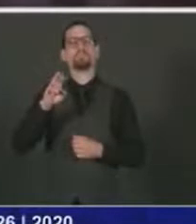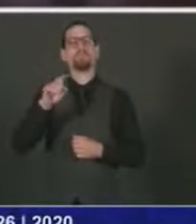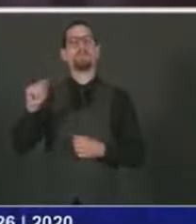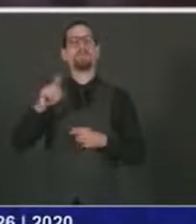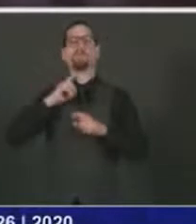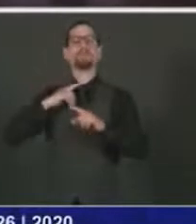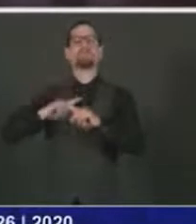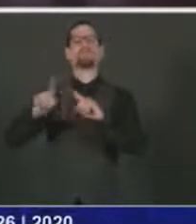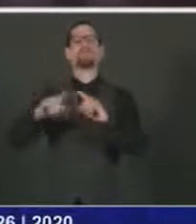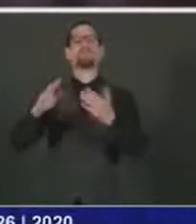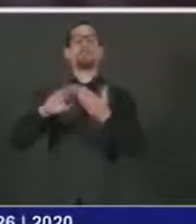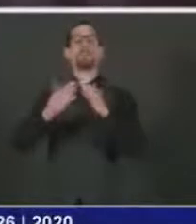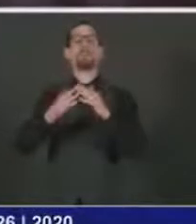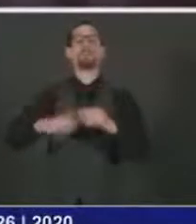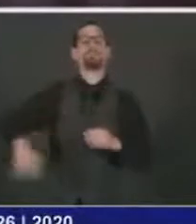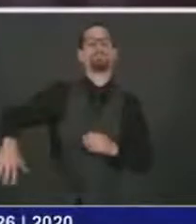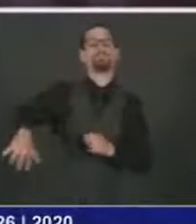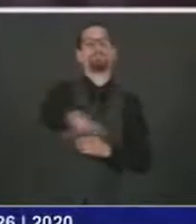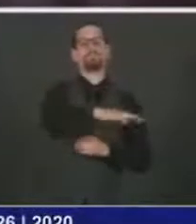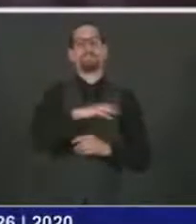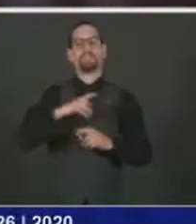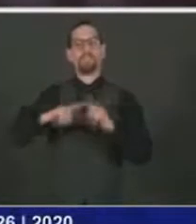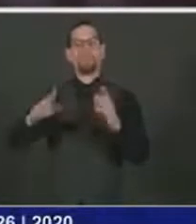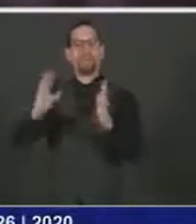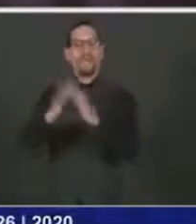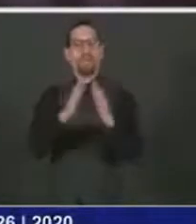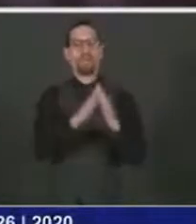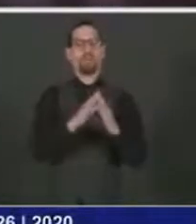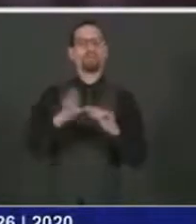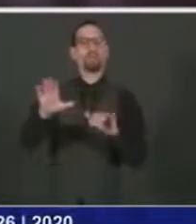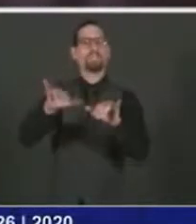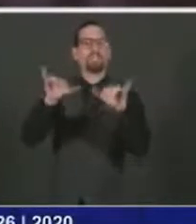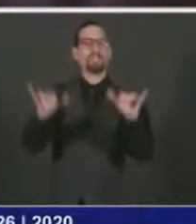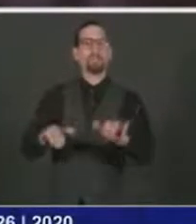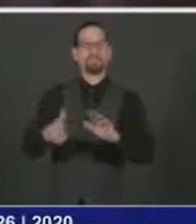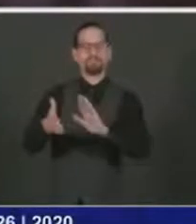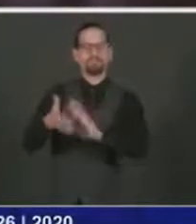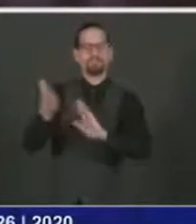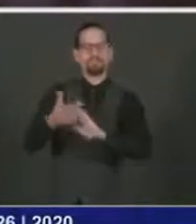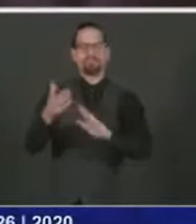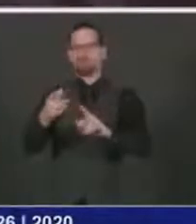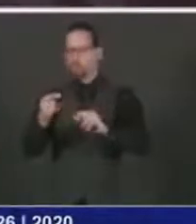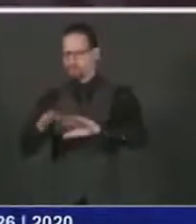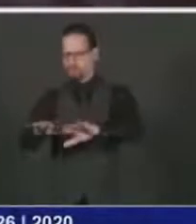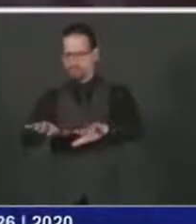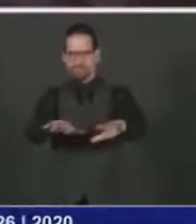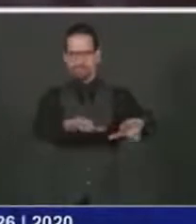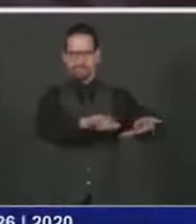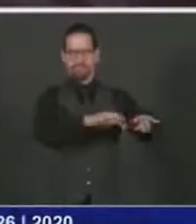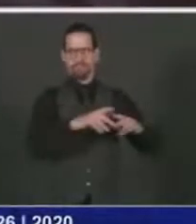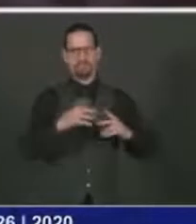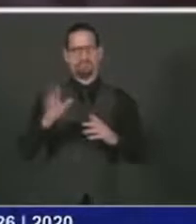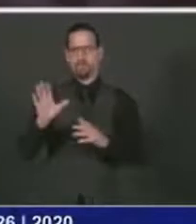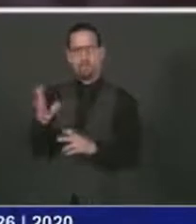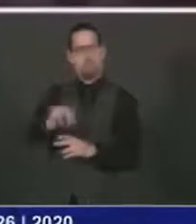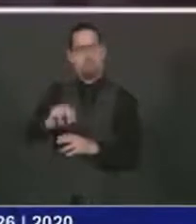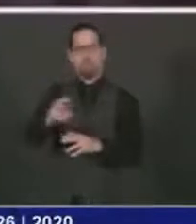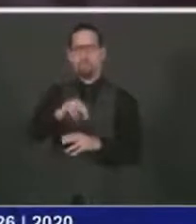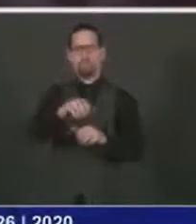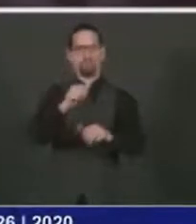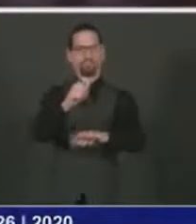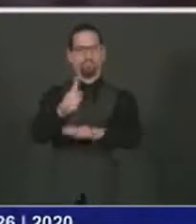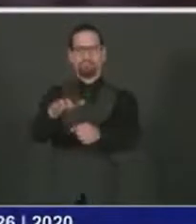cities and towns has their own separate systems, which they've negotiated on their own, which are set